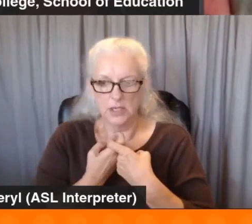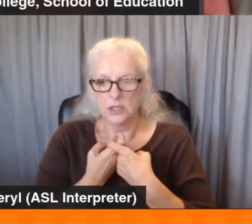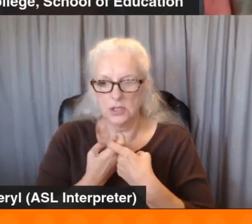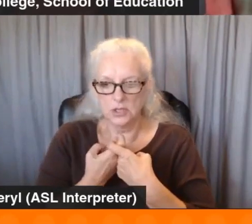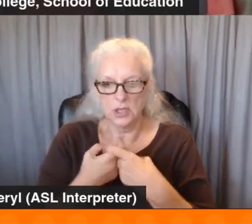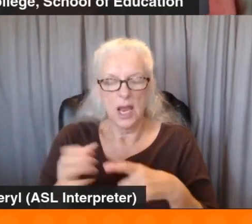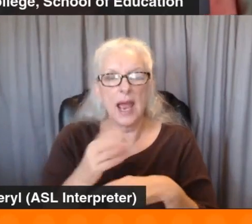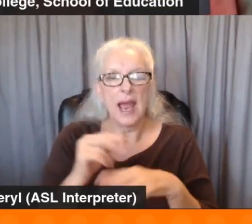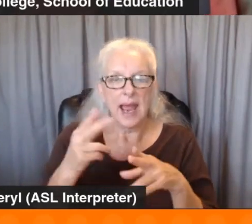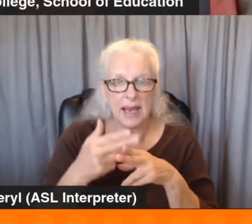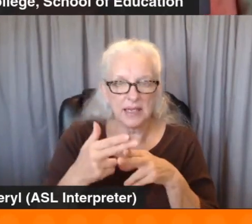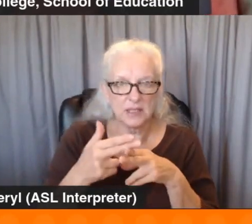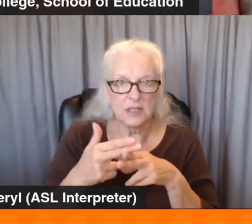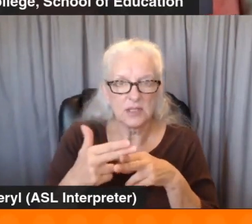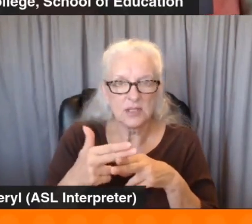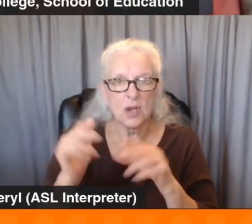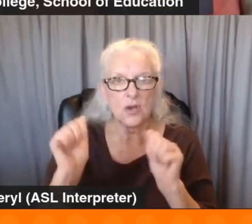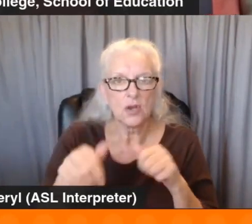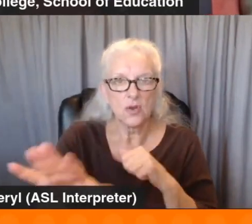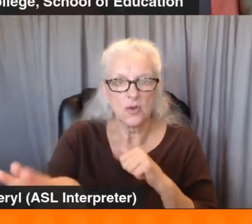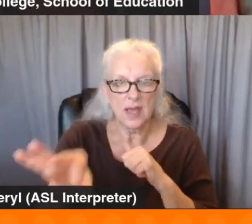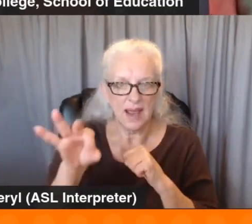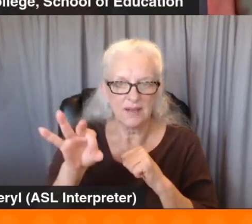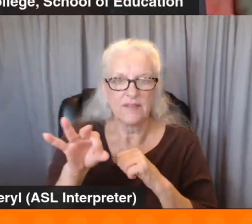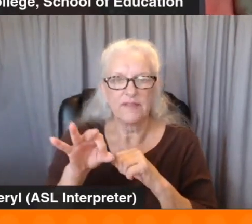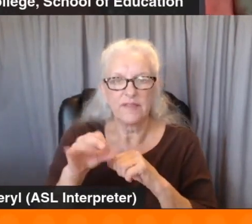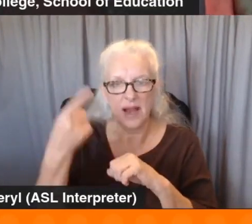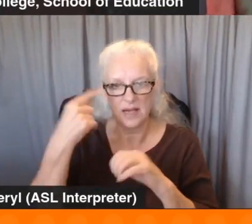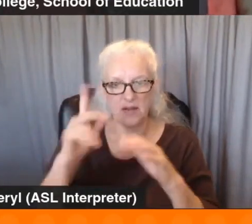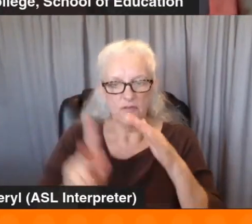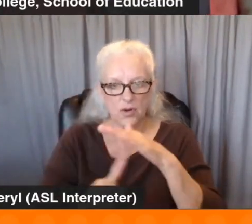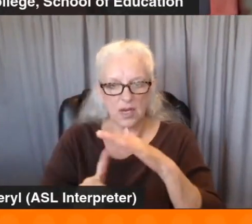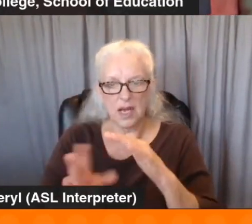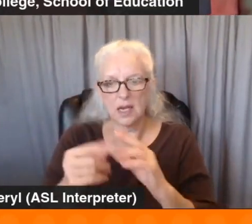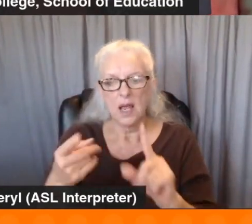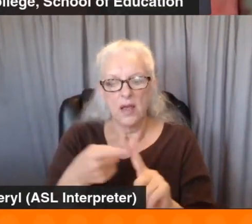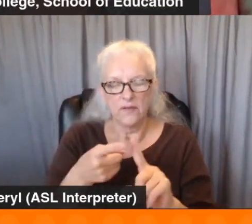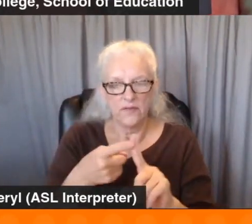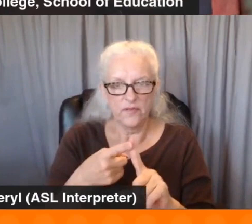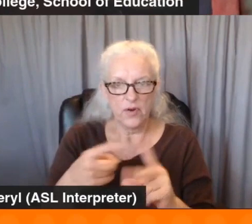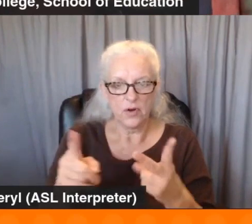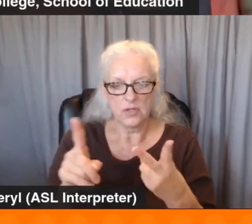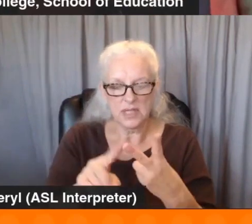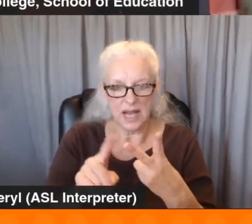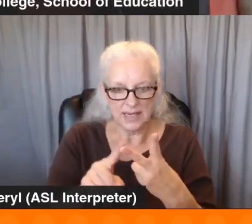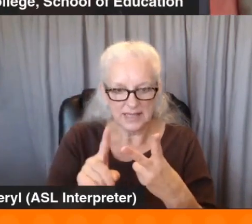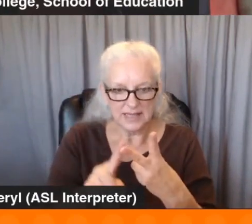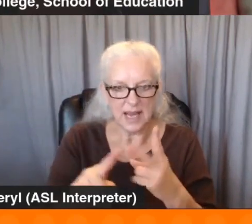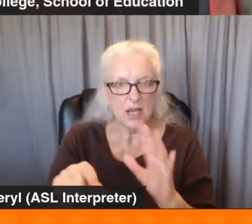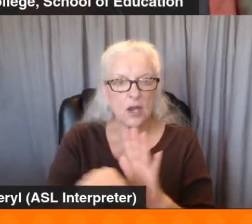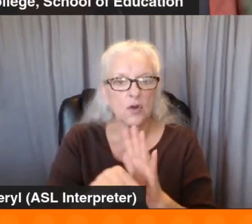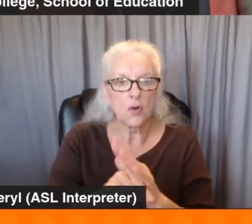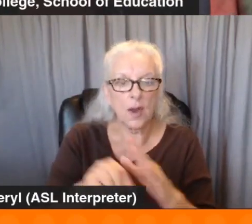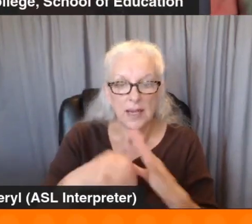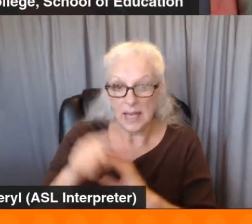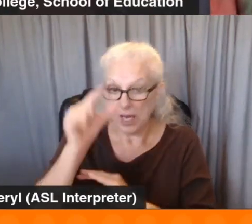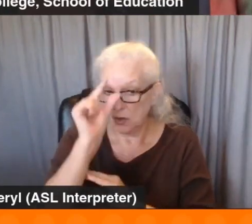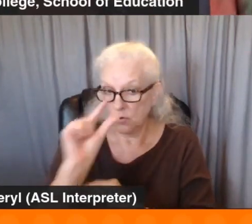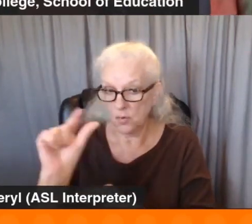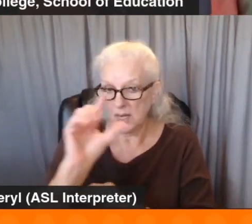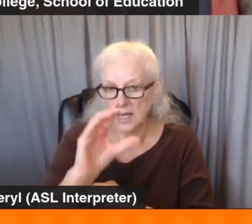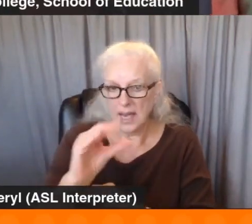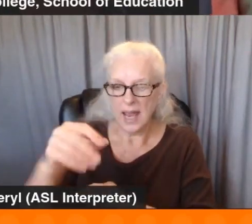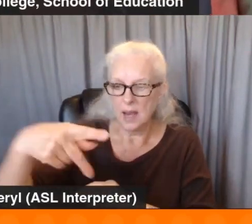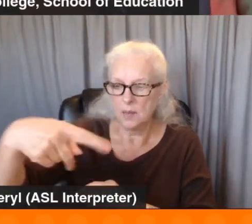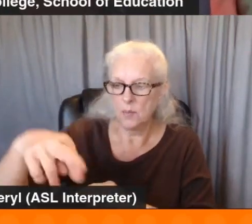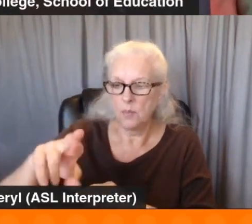very, very soon, you'll be able to find it also for kindergarten, first and second grade in Greek and Portuguese through our other colleagues. And